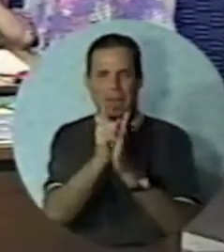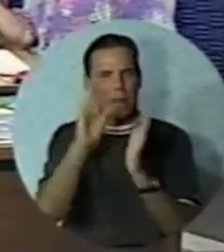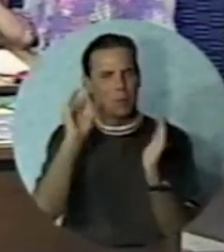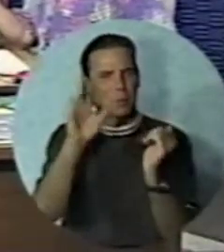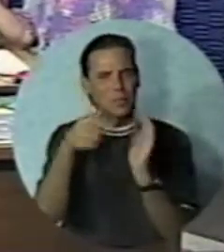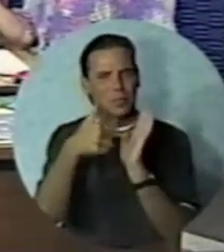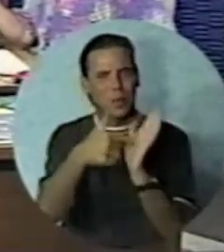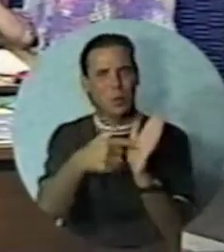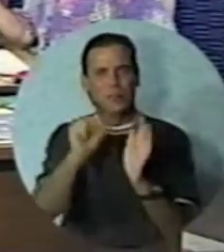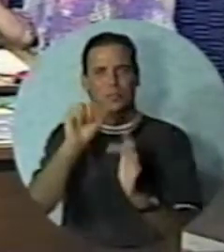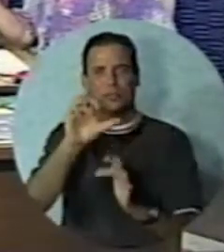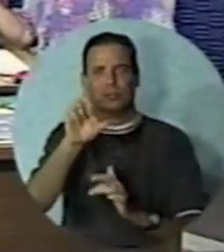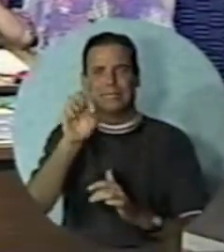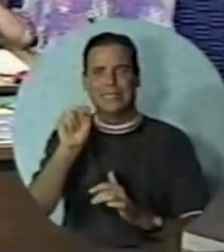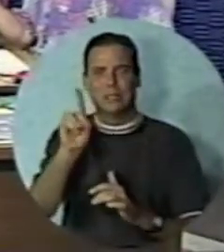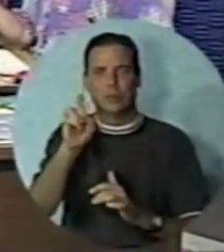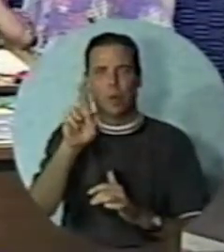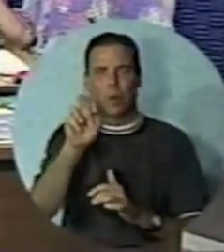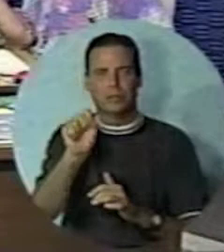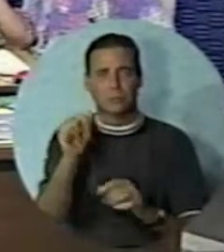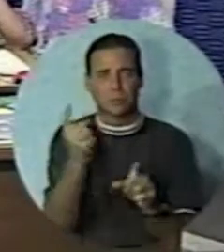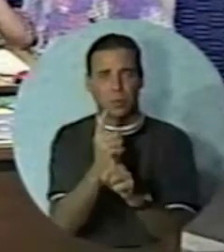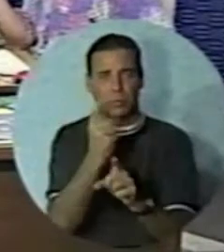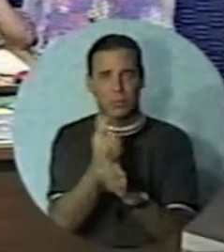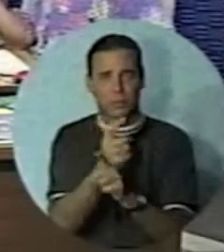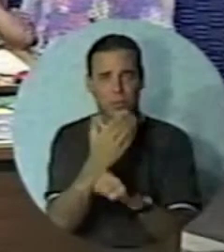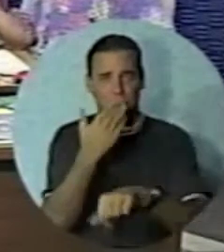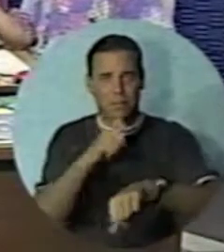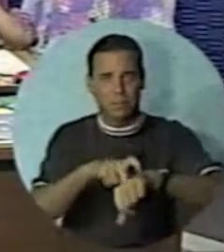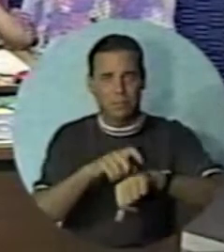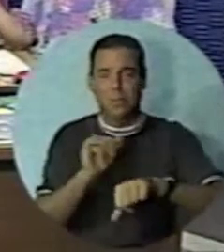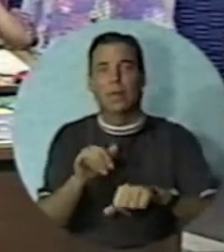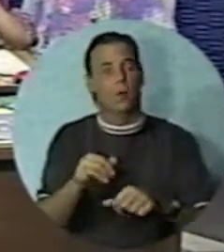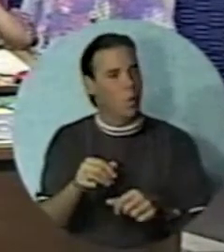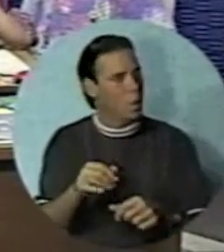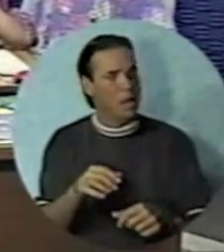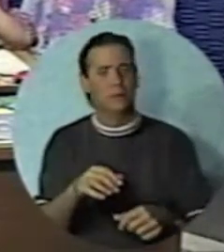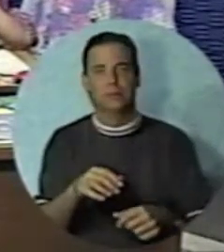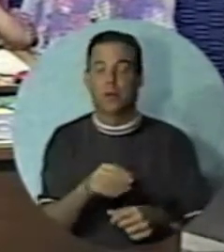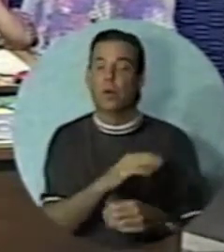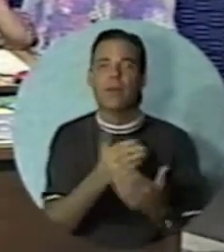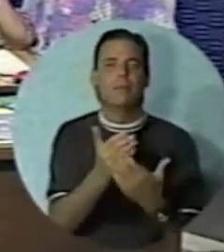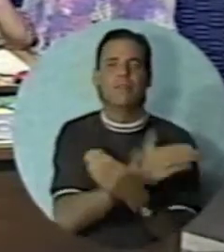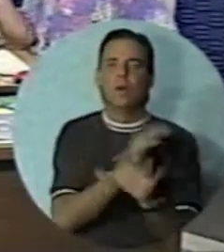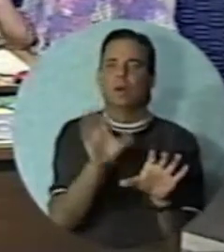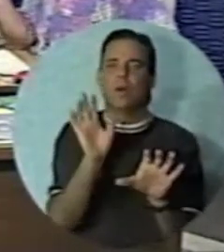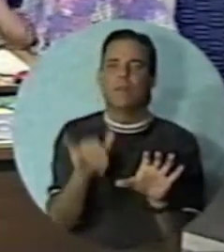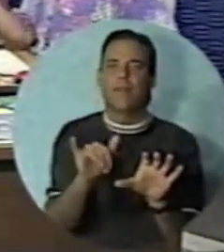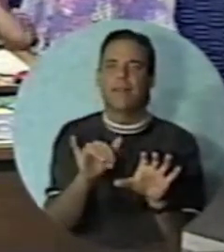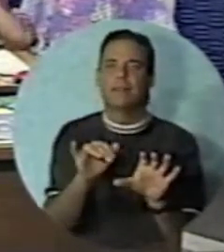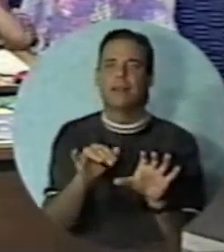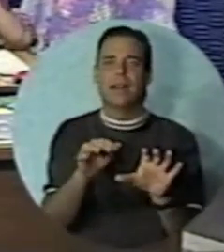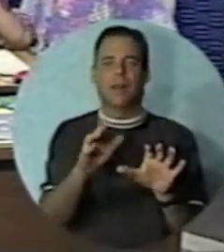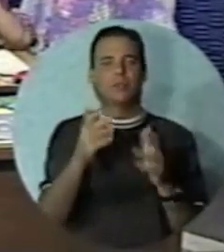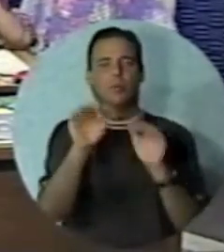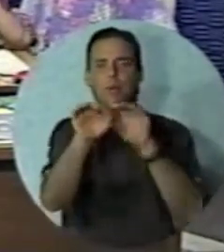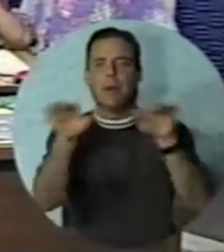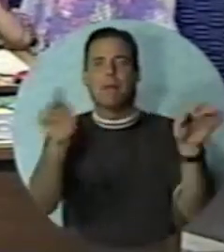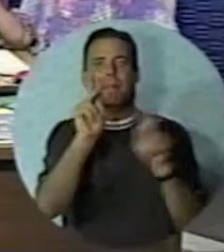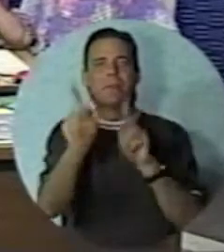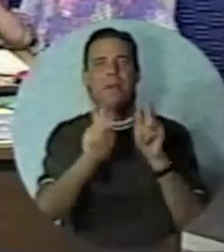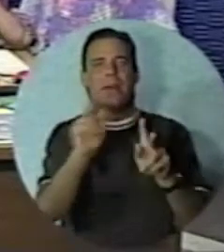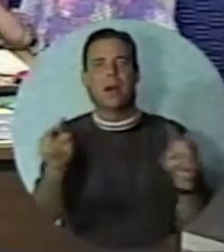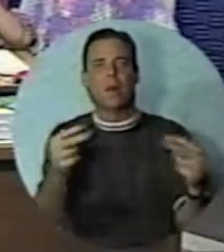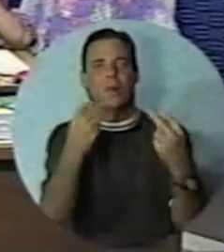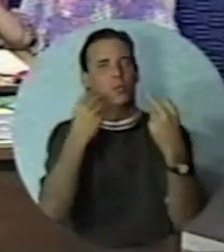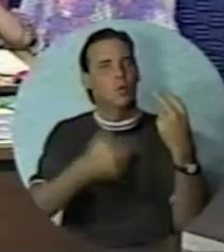show us screen doors. Is that appropriate? Yeah, very appropriate. I'd like to, before you do that, I'd like to just remind people who are